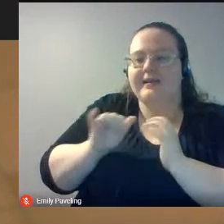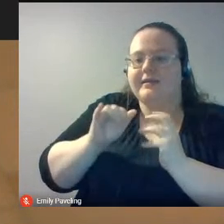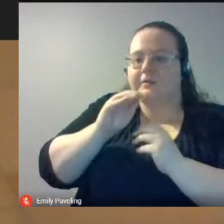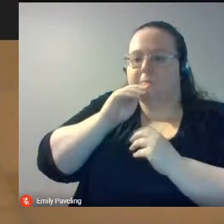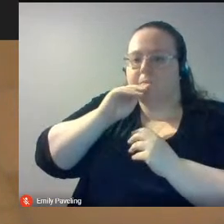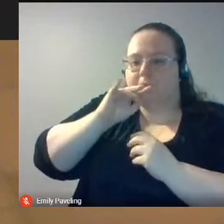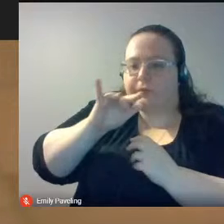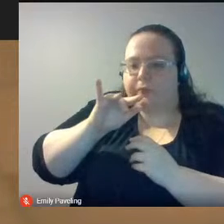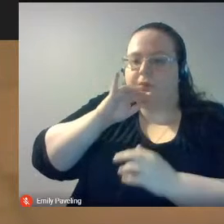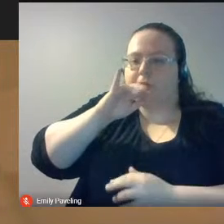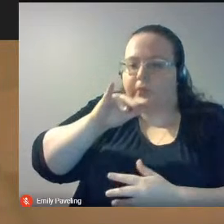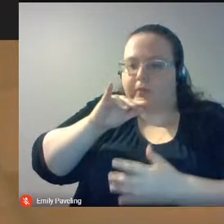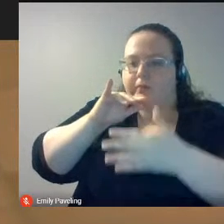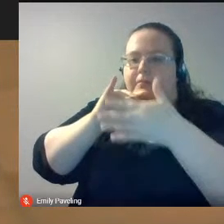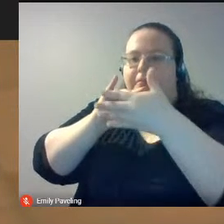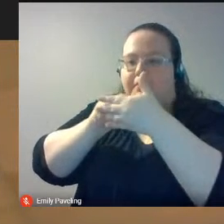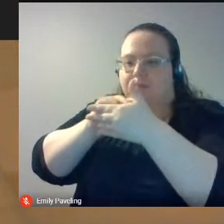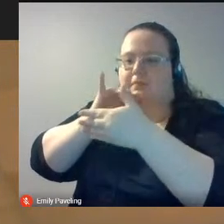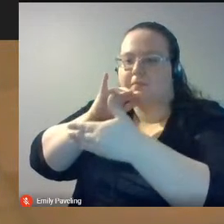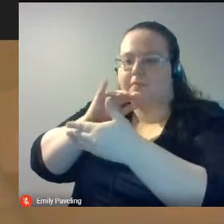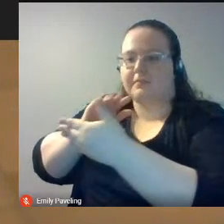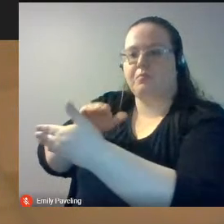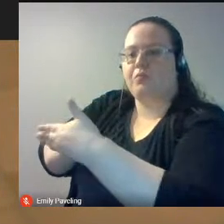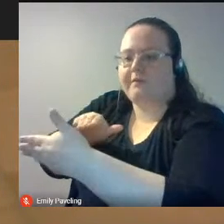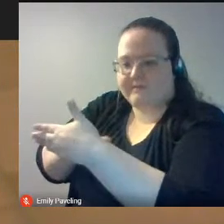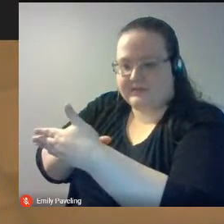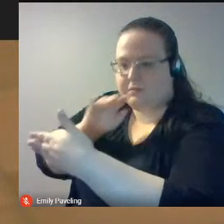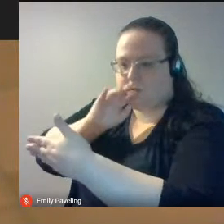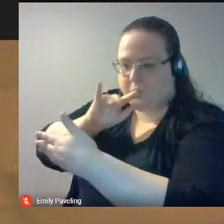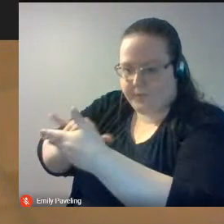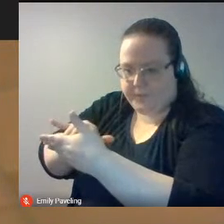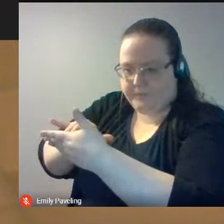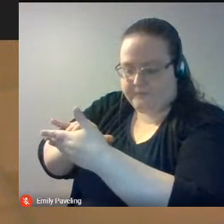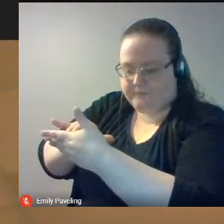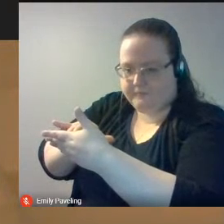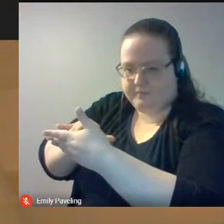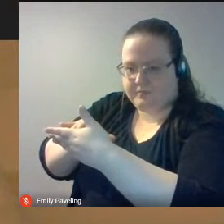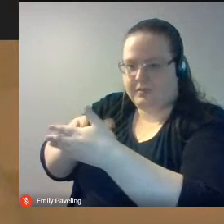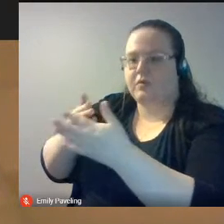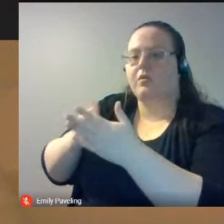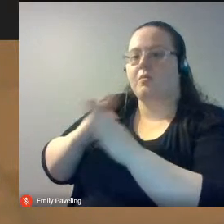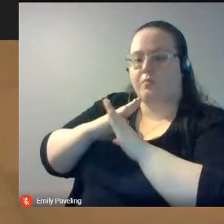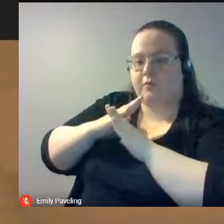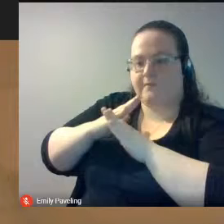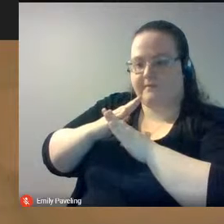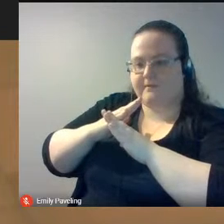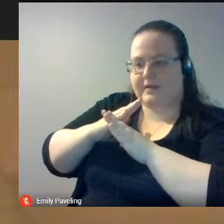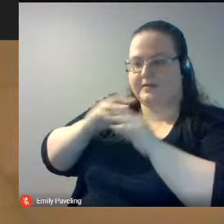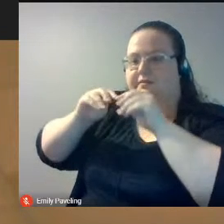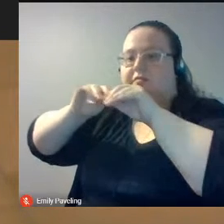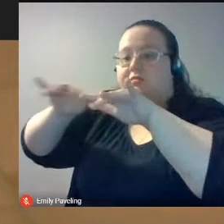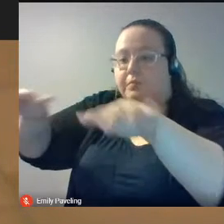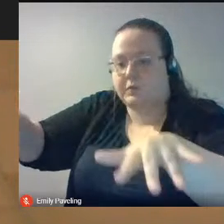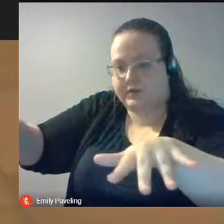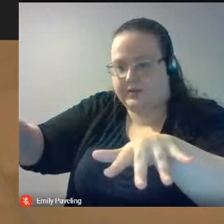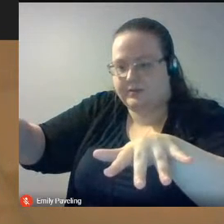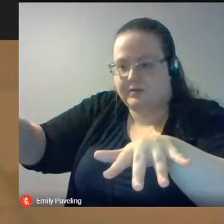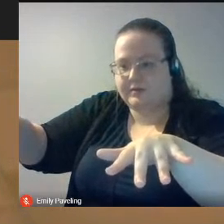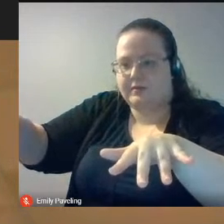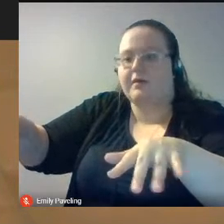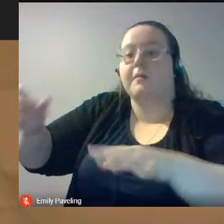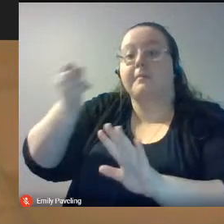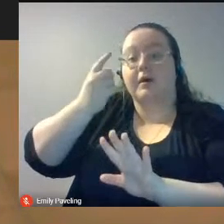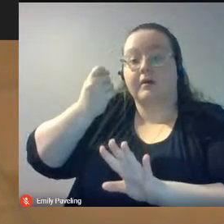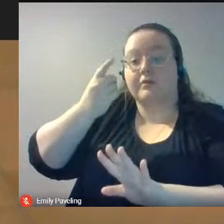wearer from respiratory droplets of others unless they too are also wearing masks, because